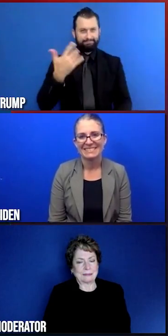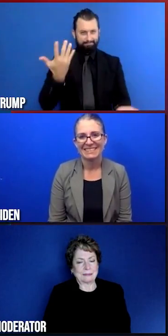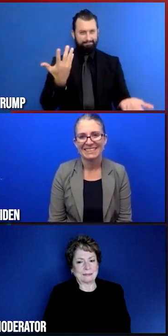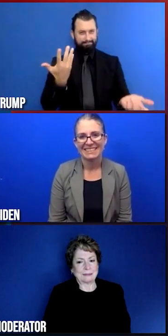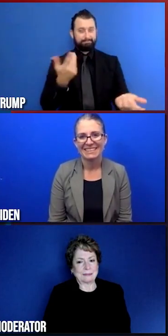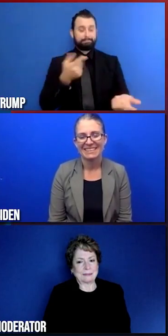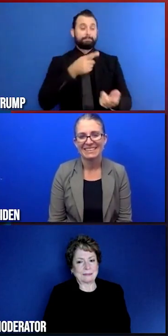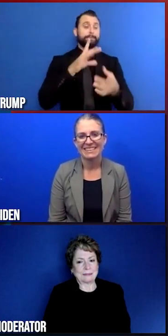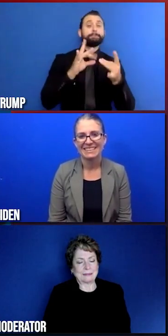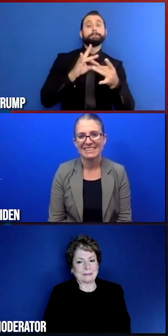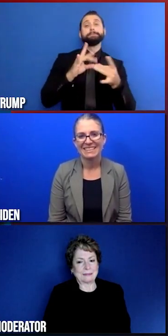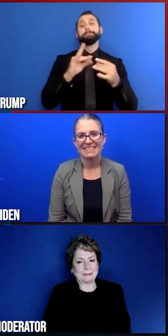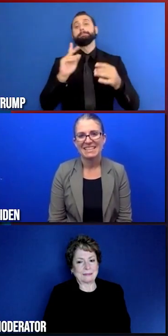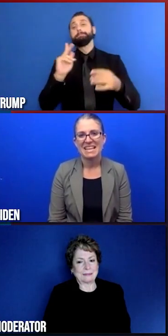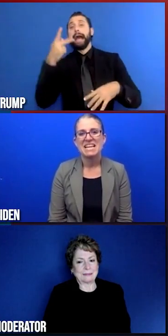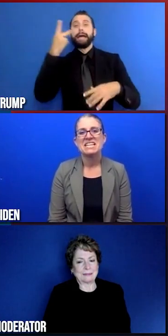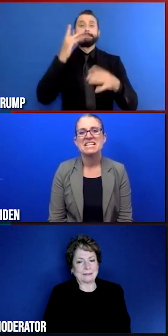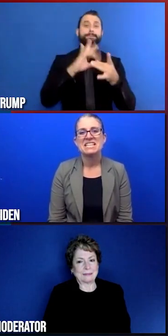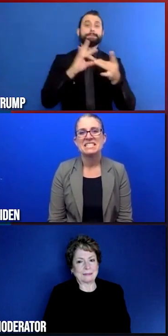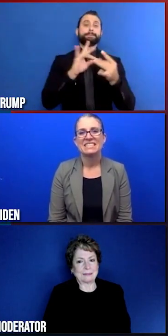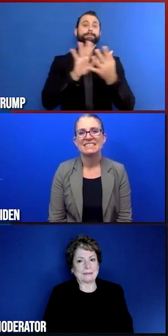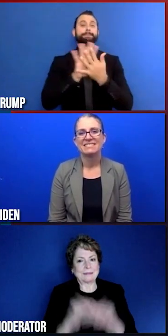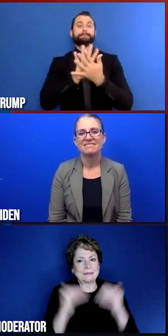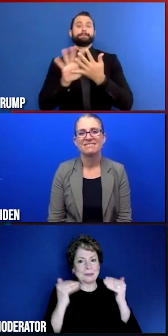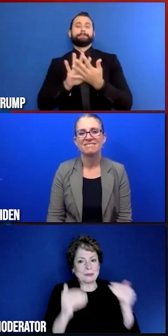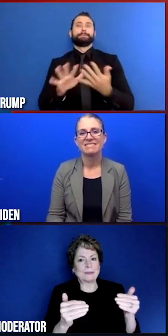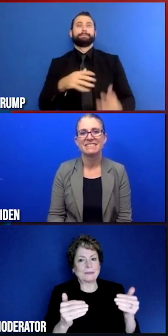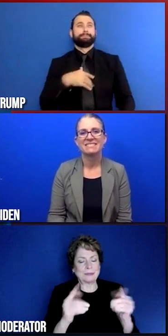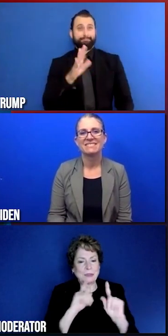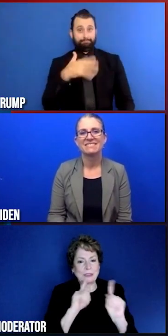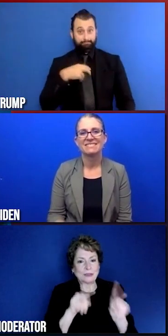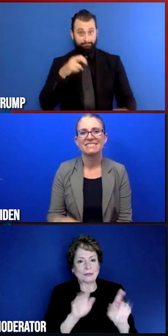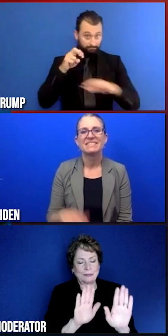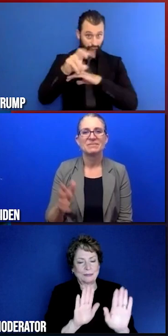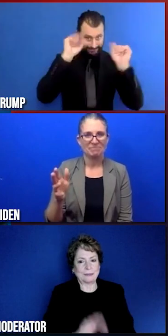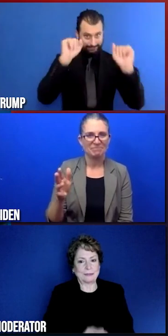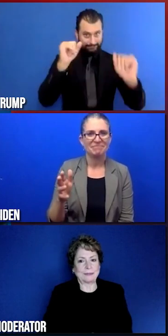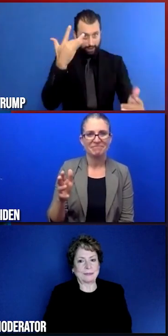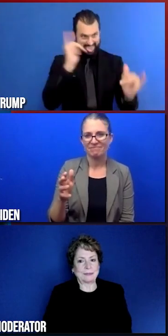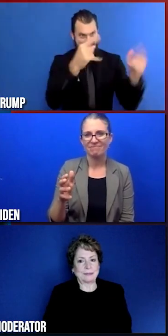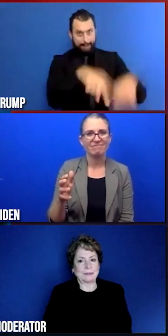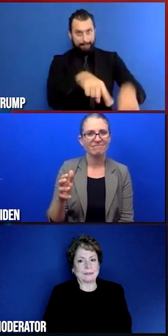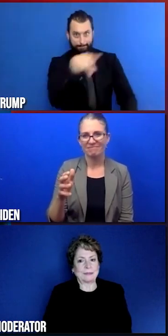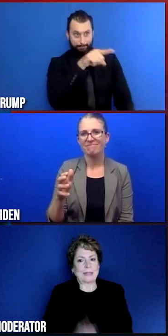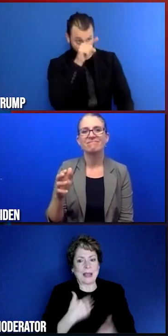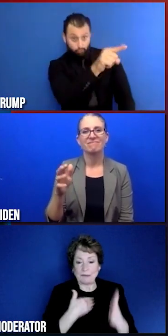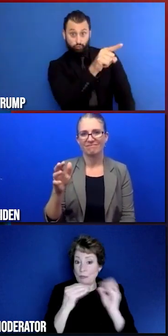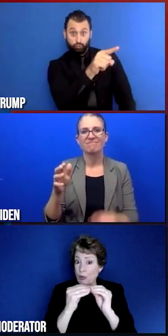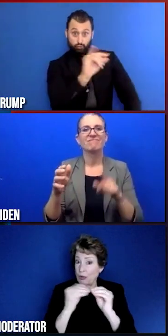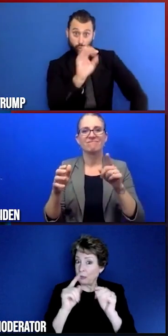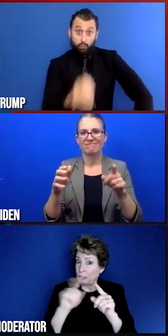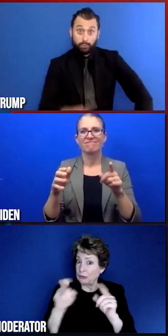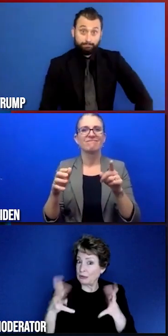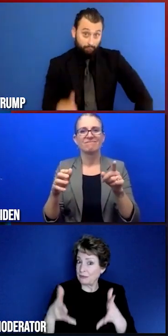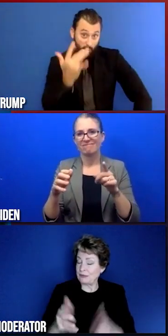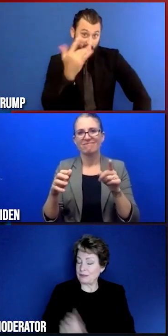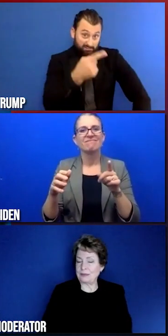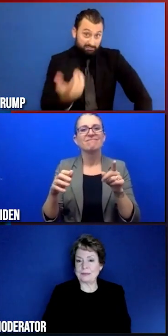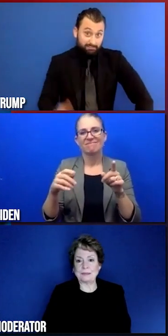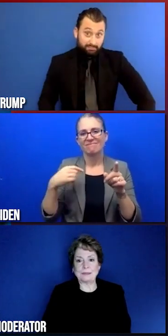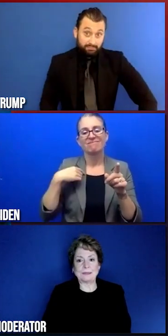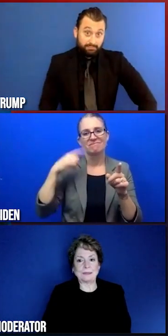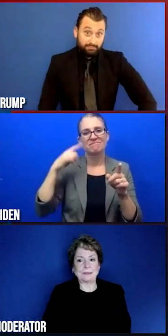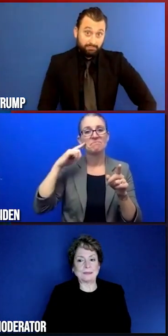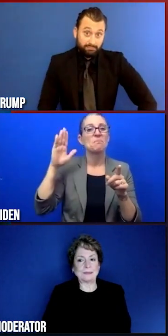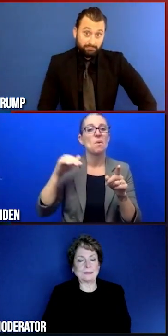right, Vice President Biden, your response to that, and then I do have some questions for both of you. Well, I tell you what, I hope he does look at me, because what's happening here